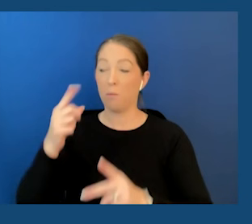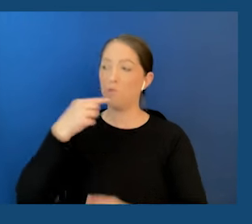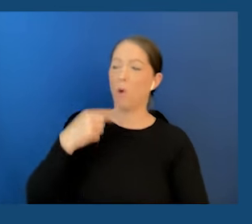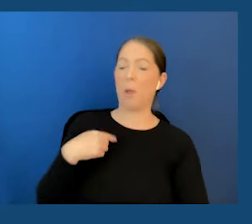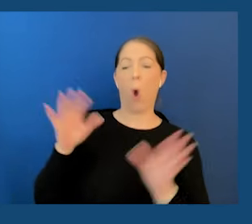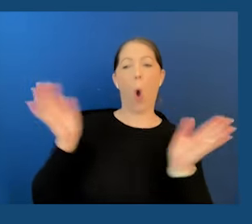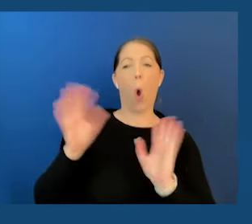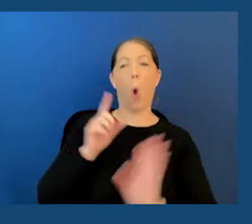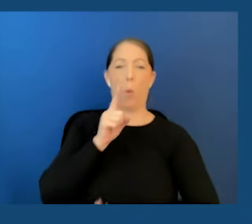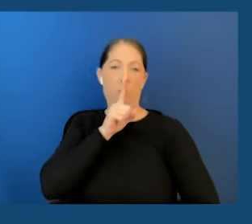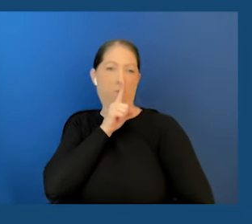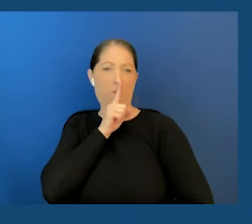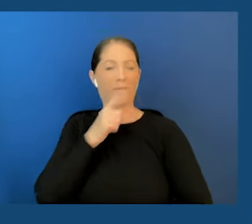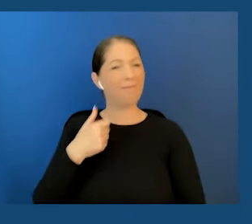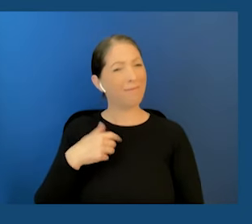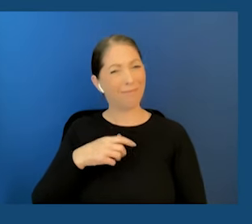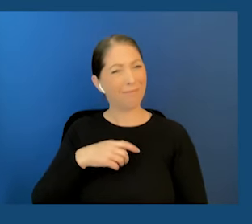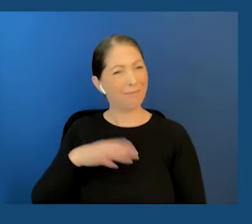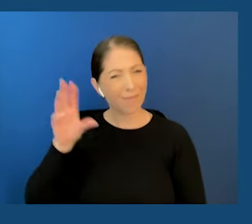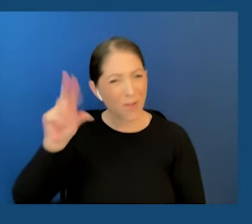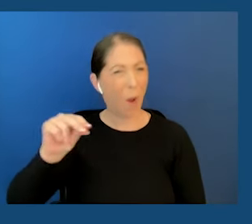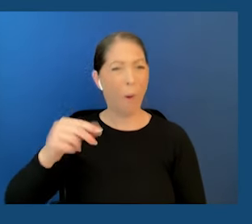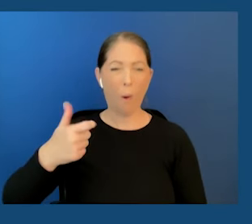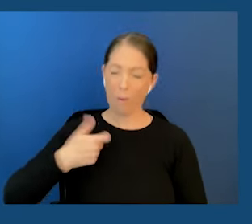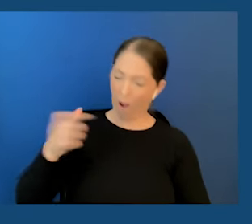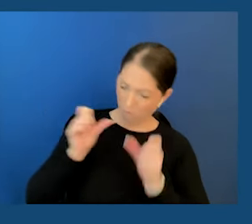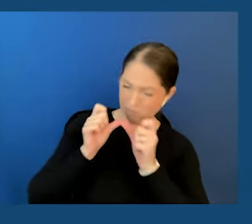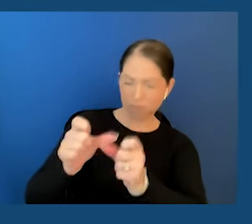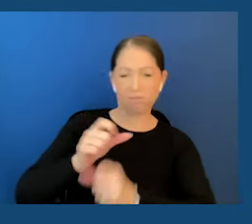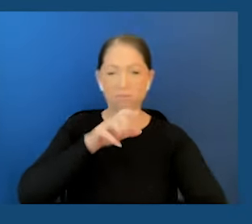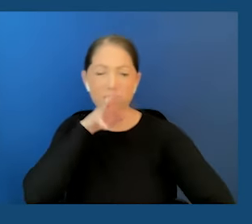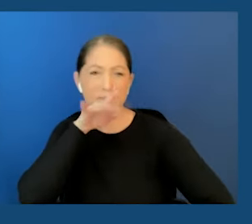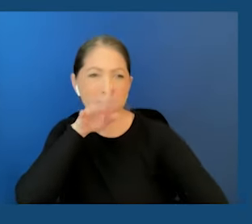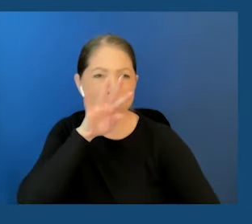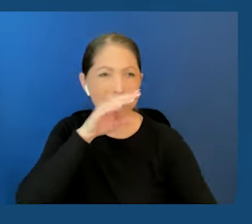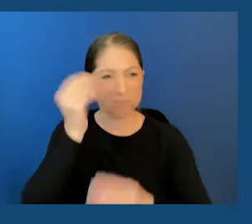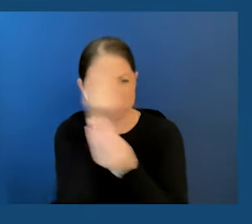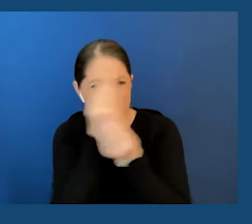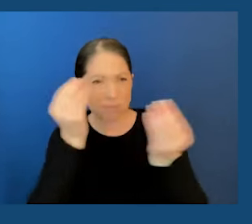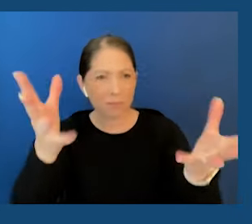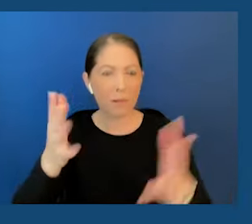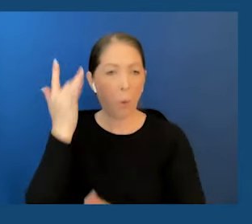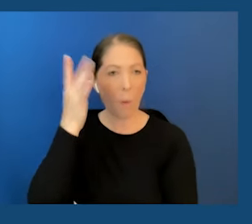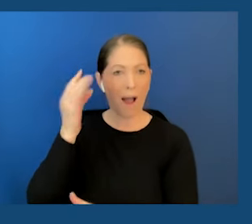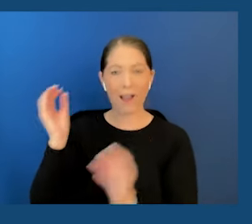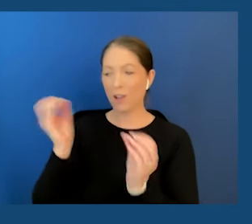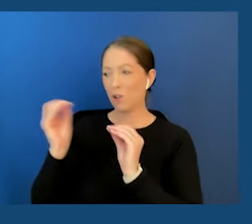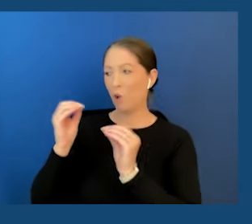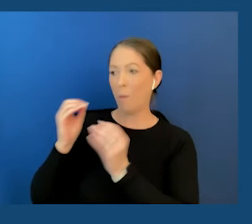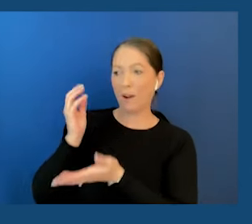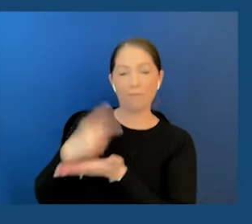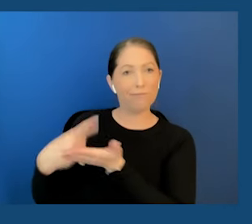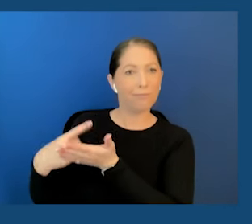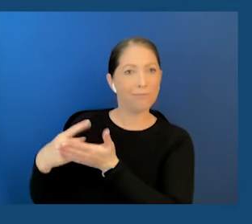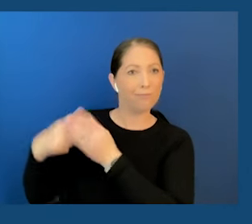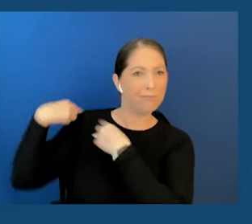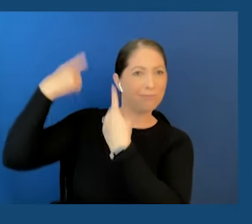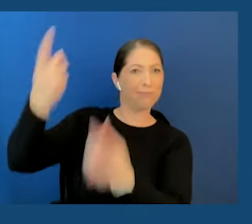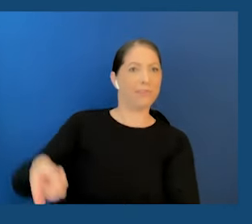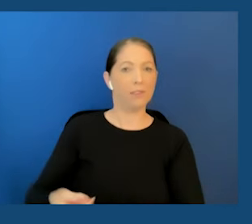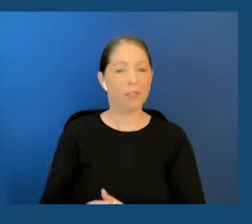won't stop talking about it, because no one talked about it for decades. And in the meantime, we fell